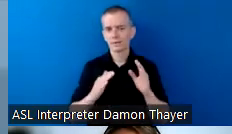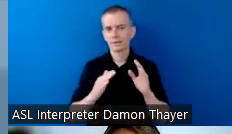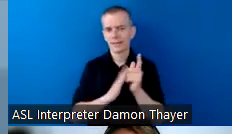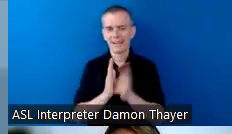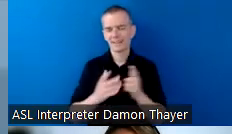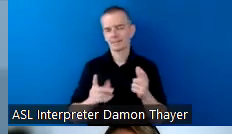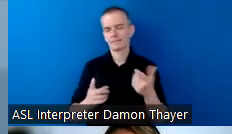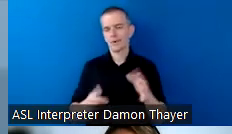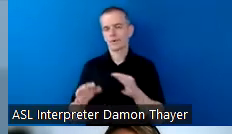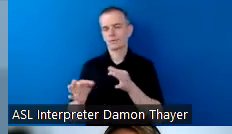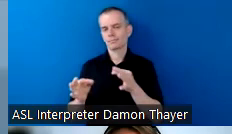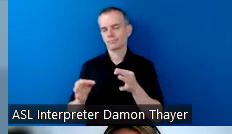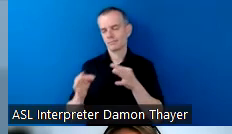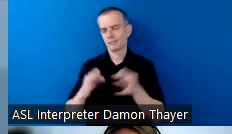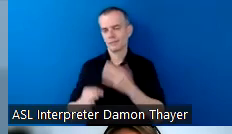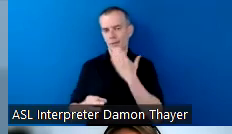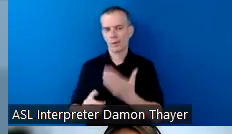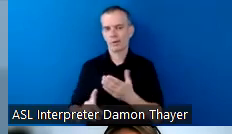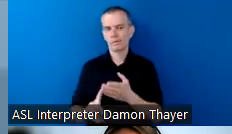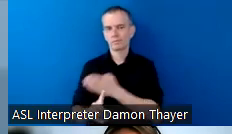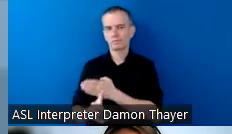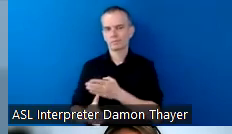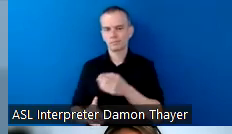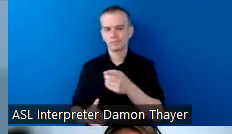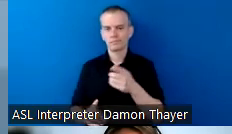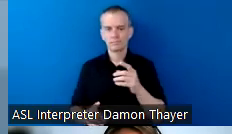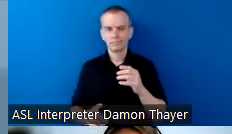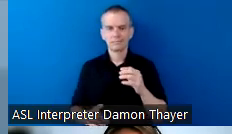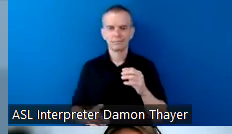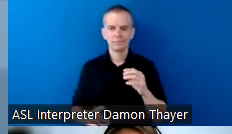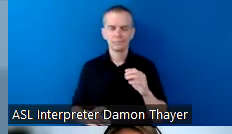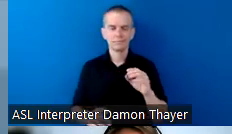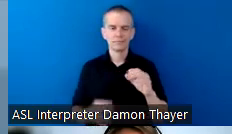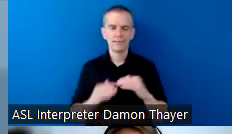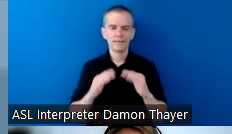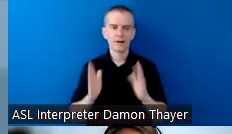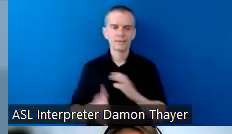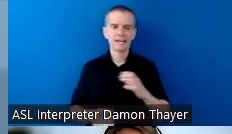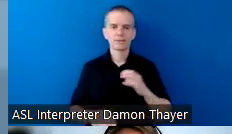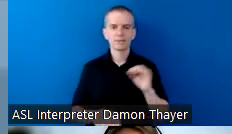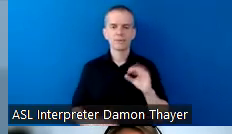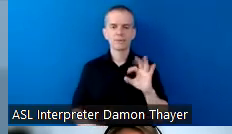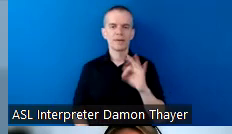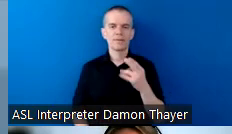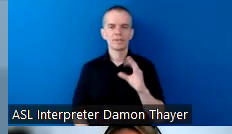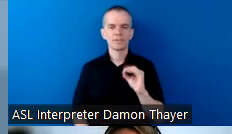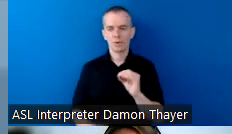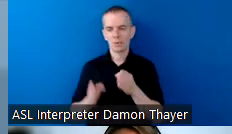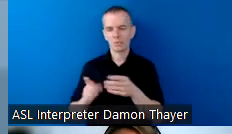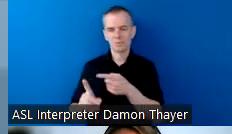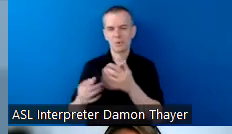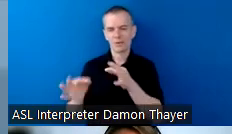issue, by our by Fair Housing Council of Oregon, and we work closely with Fair Housing Council of Oregon